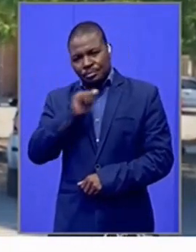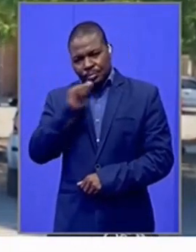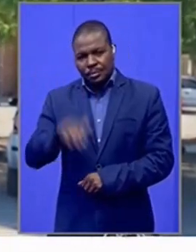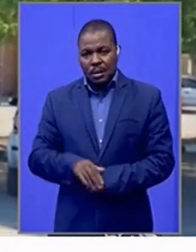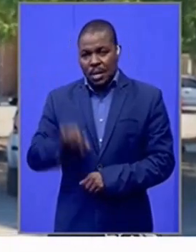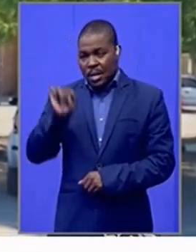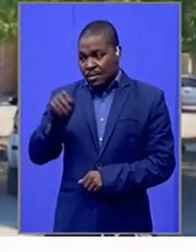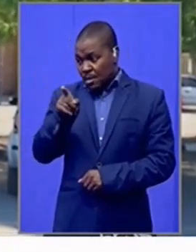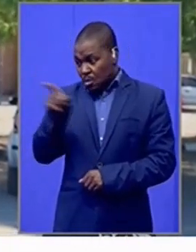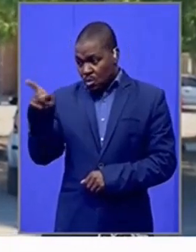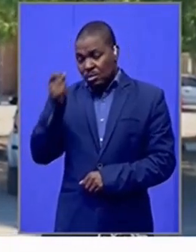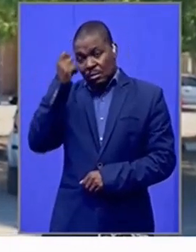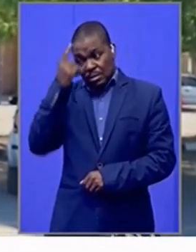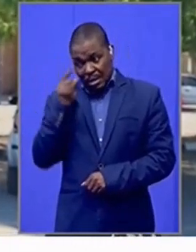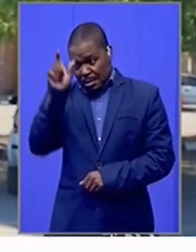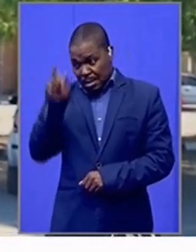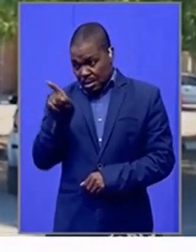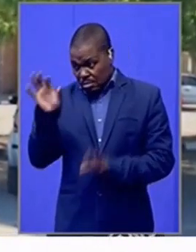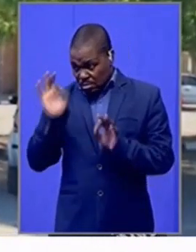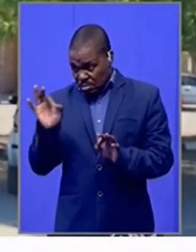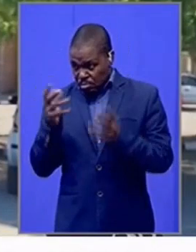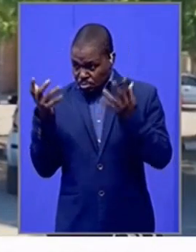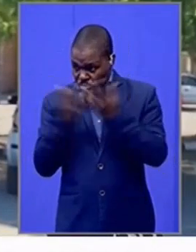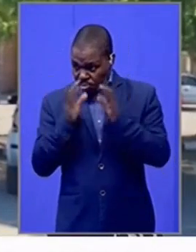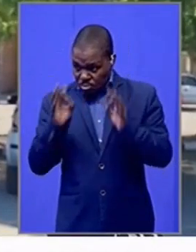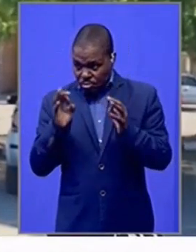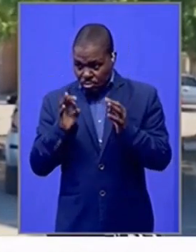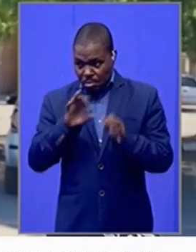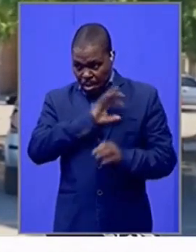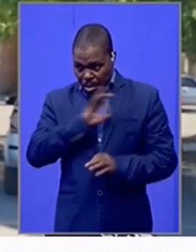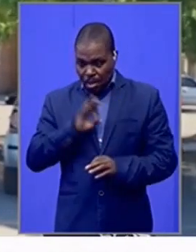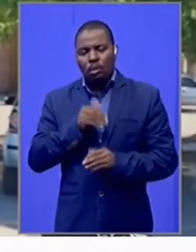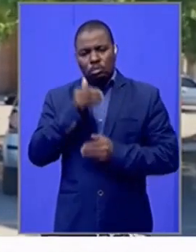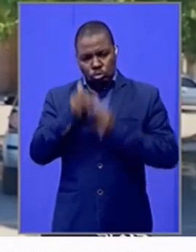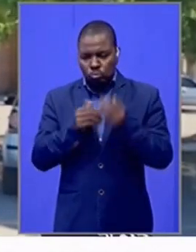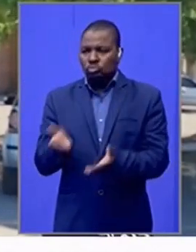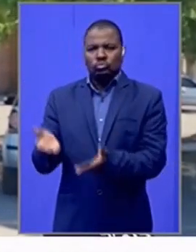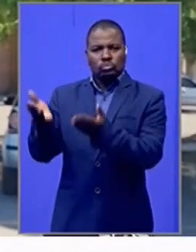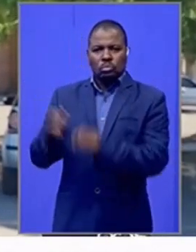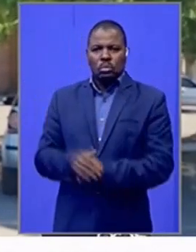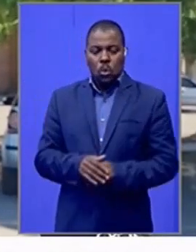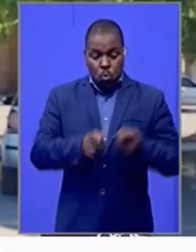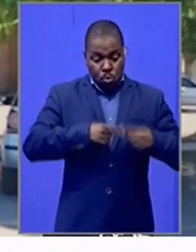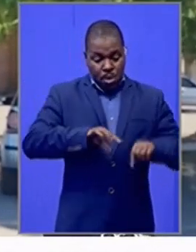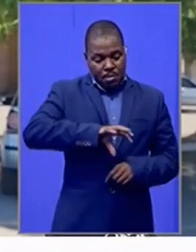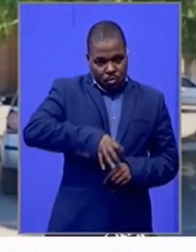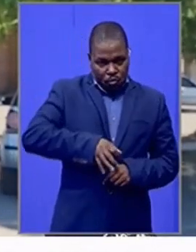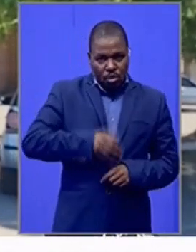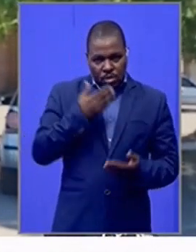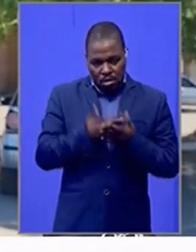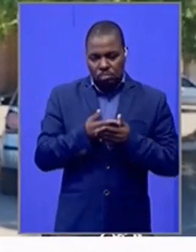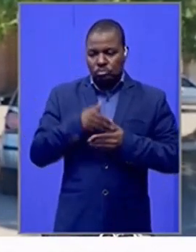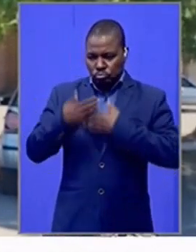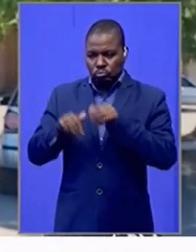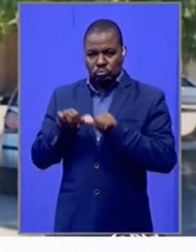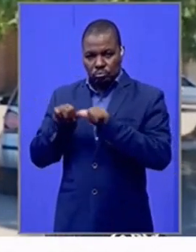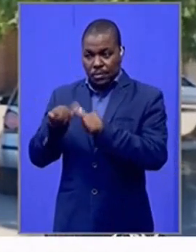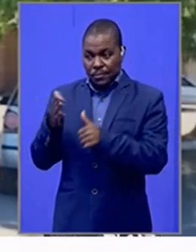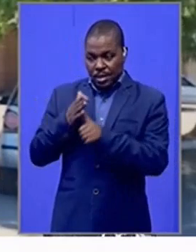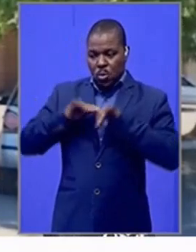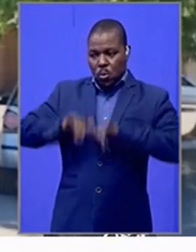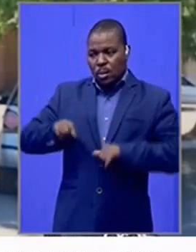kusi ya bona e tlabe e le go a qualify yang go ba karolo ya yona process eo. Rena re le province re tla shugana le yona ge ba shetse ba re